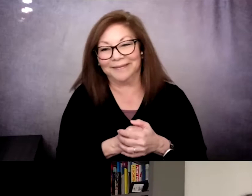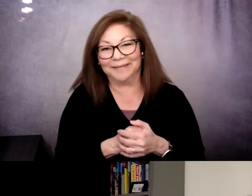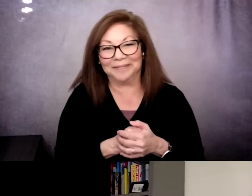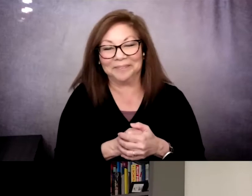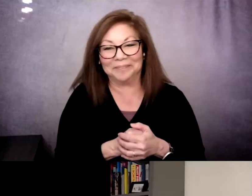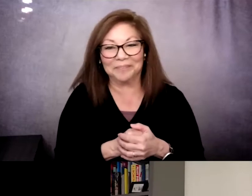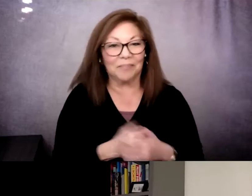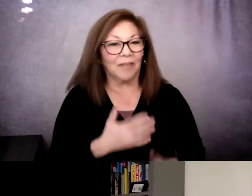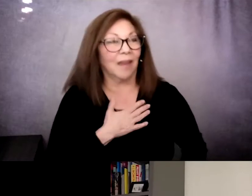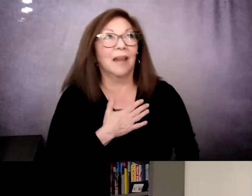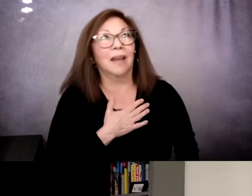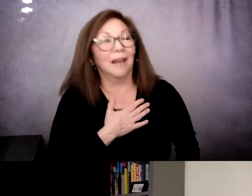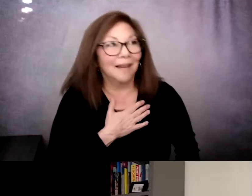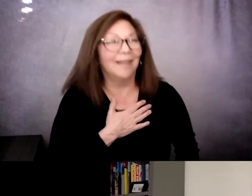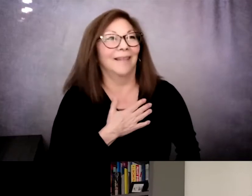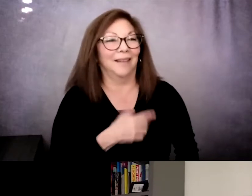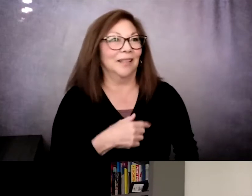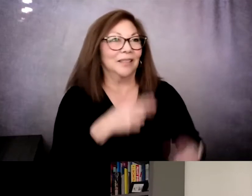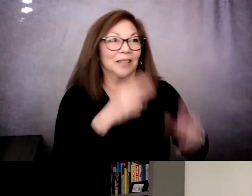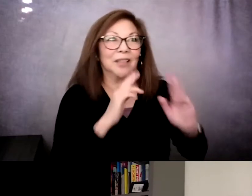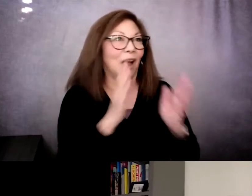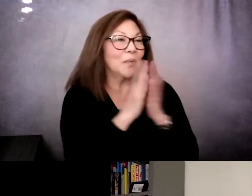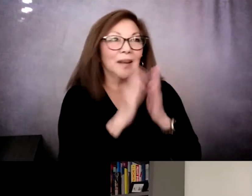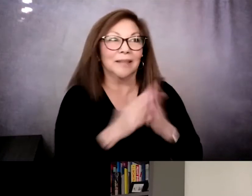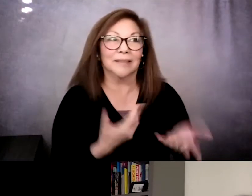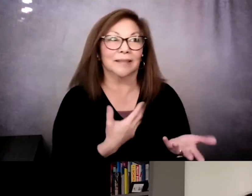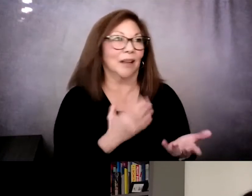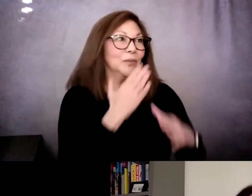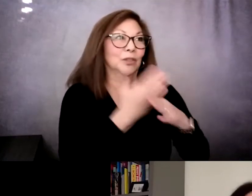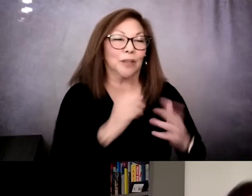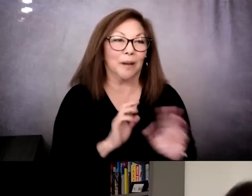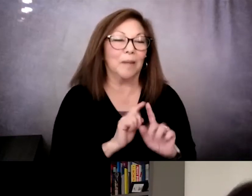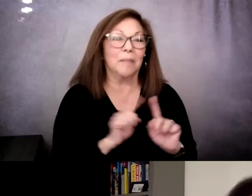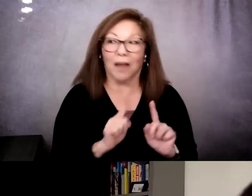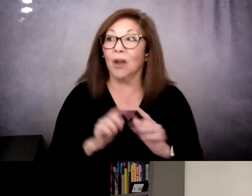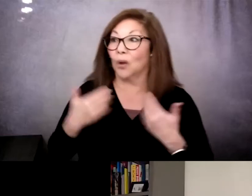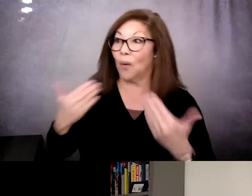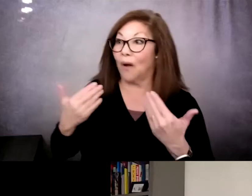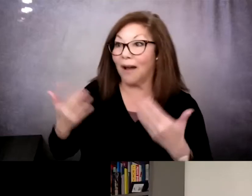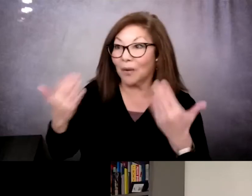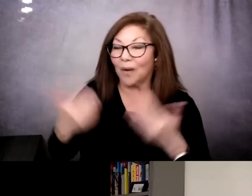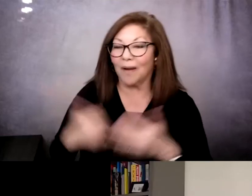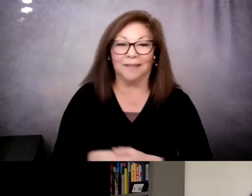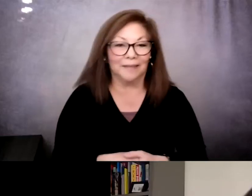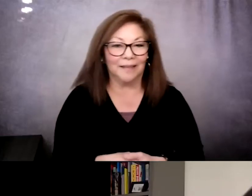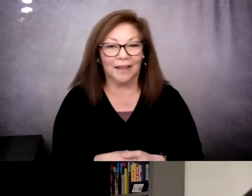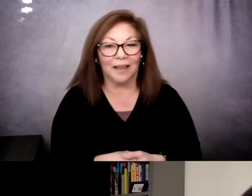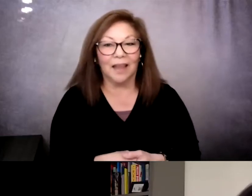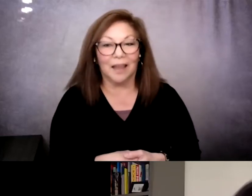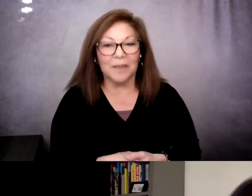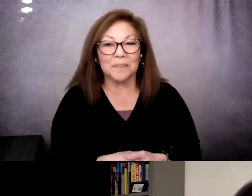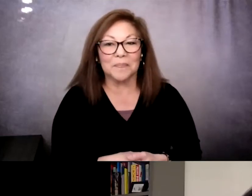That's very high praise coming from you, not to interject. But no, so no, go on, go on. Is what you should